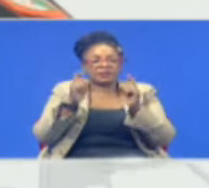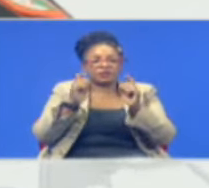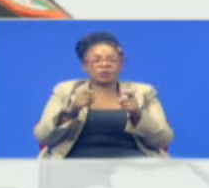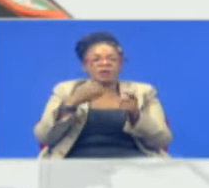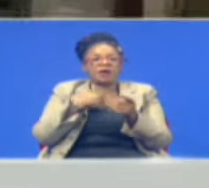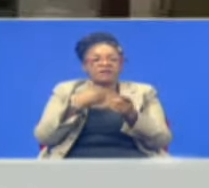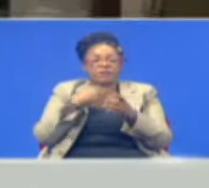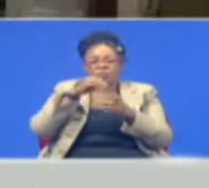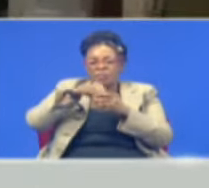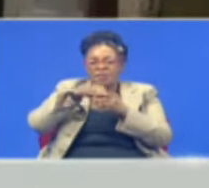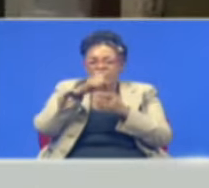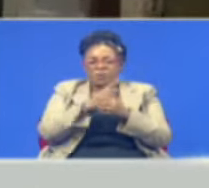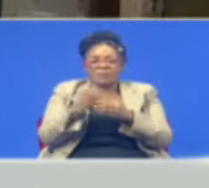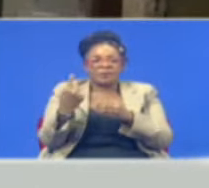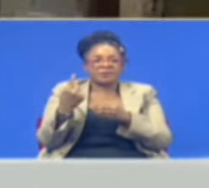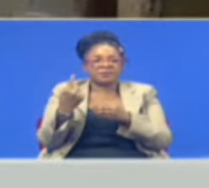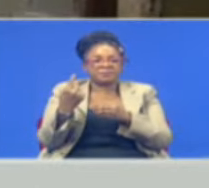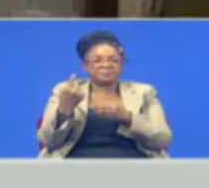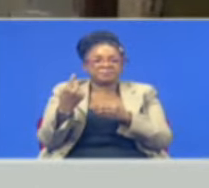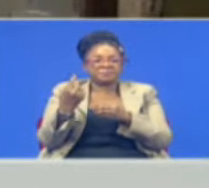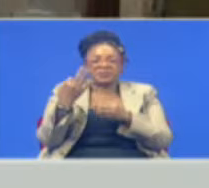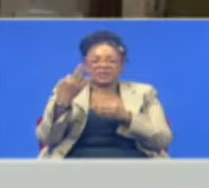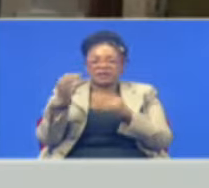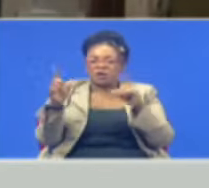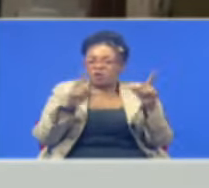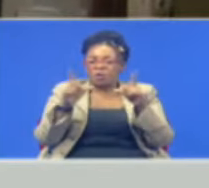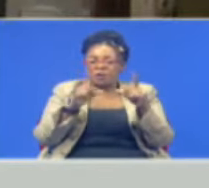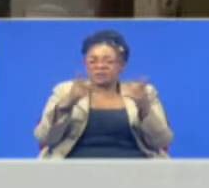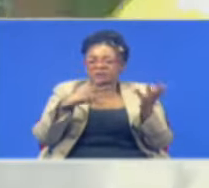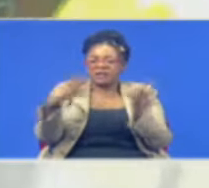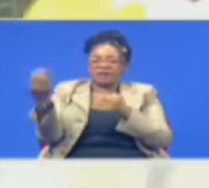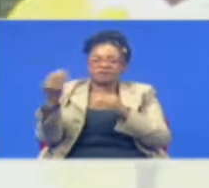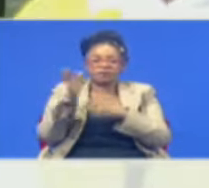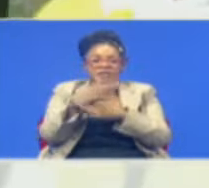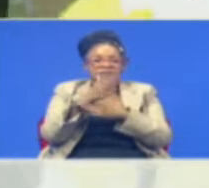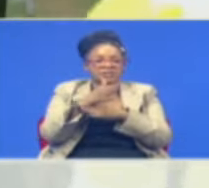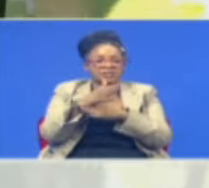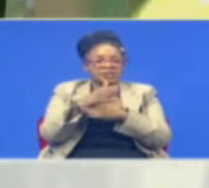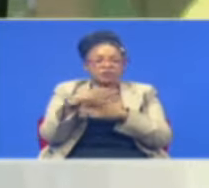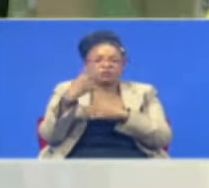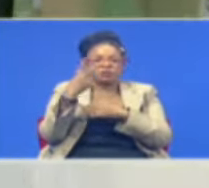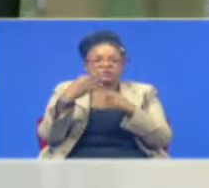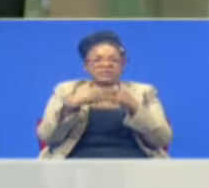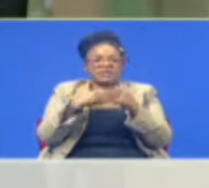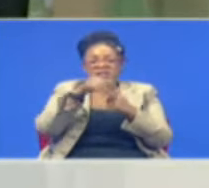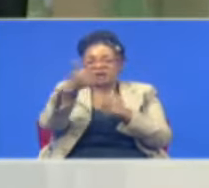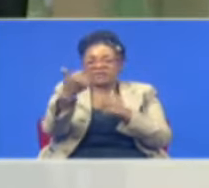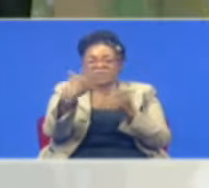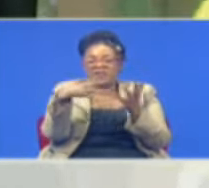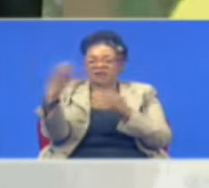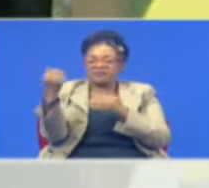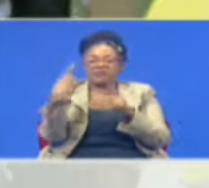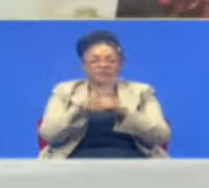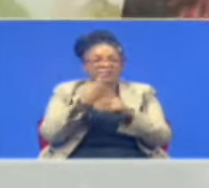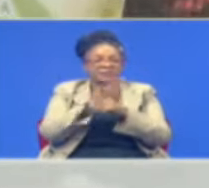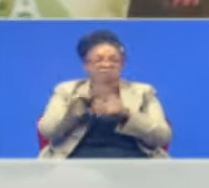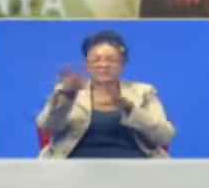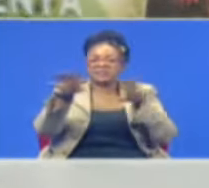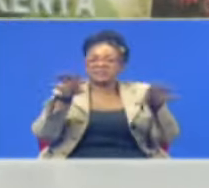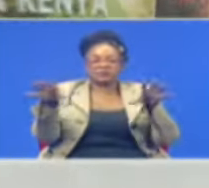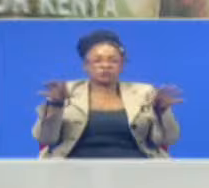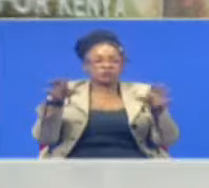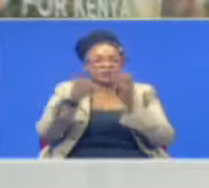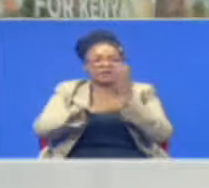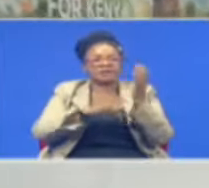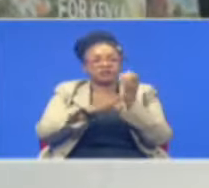within a week. While three trucks were dispatched Thursday, 28 others had already left to various destinations across the